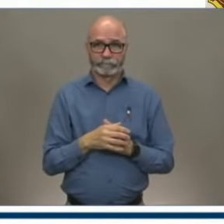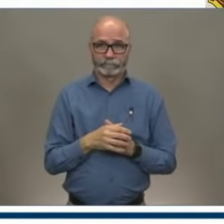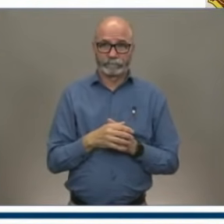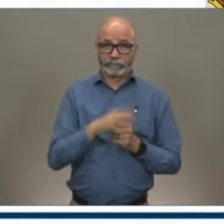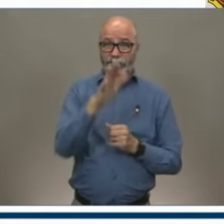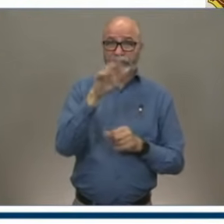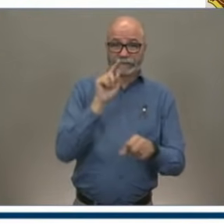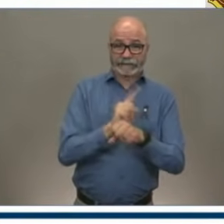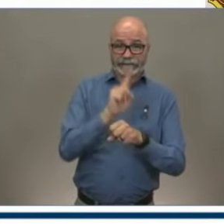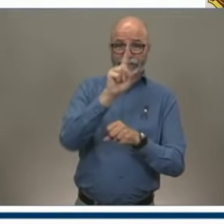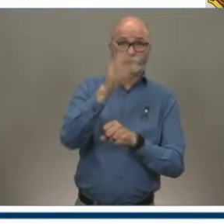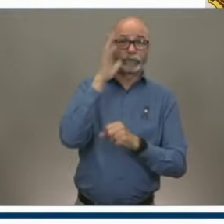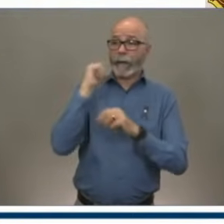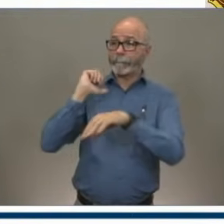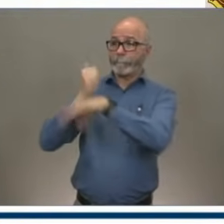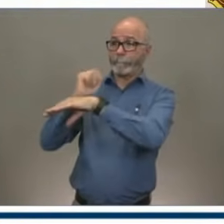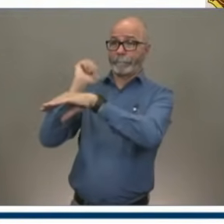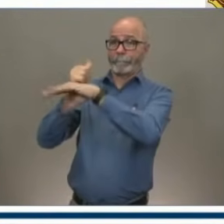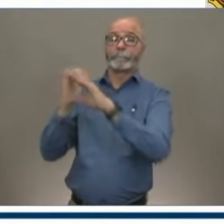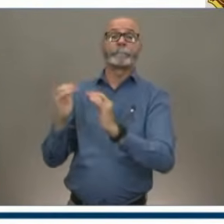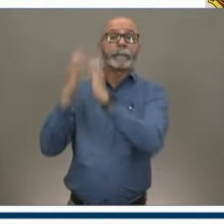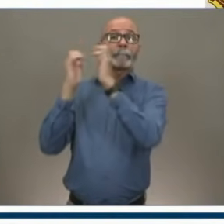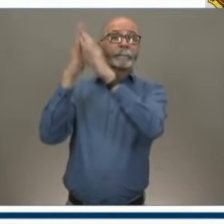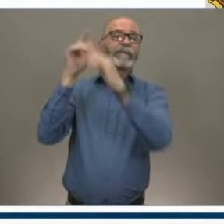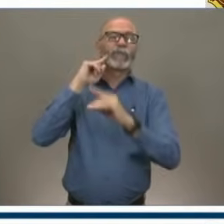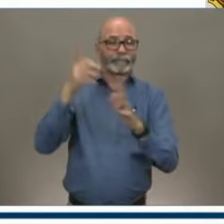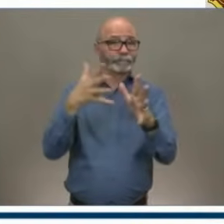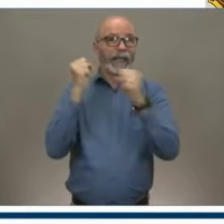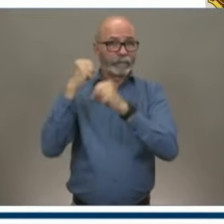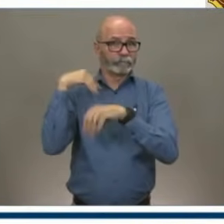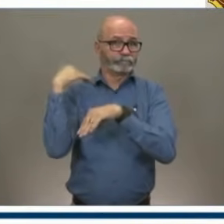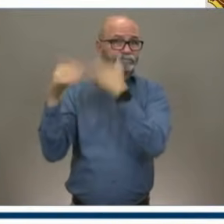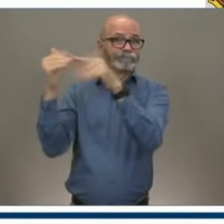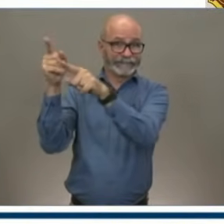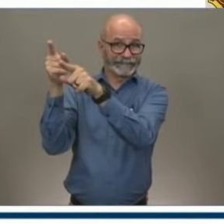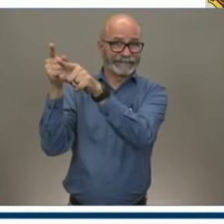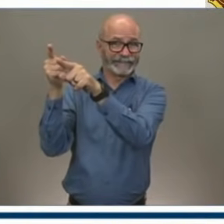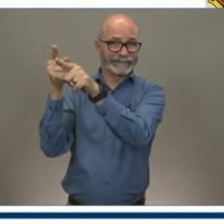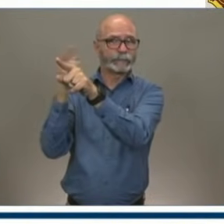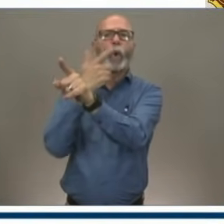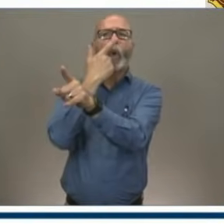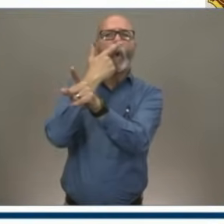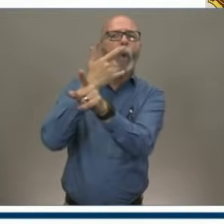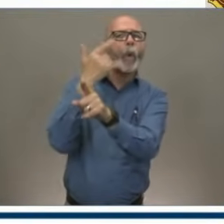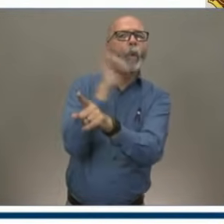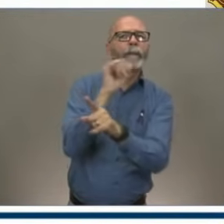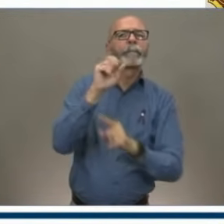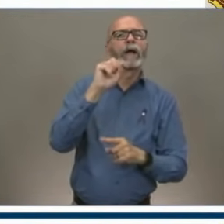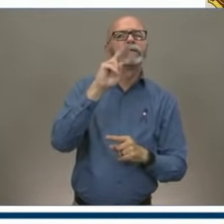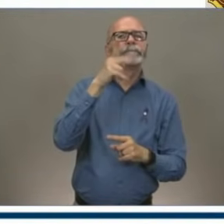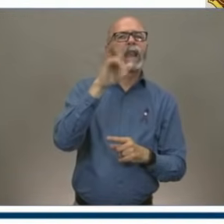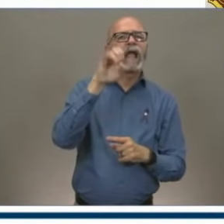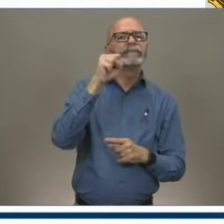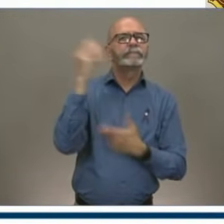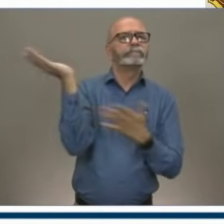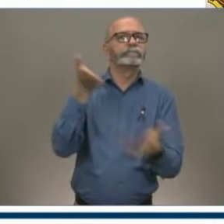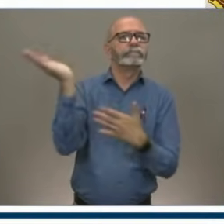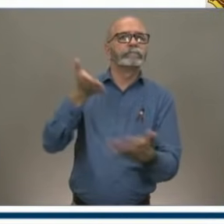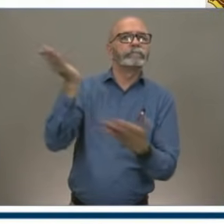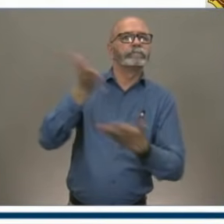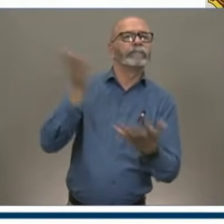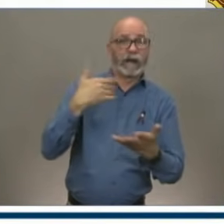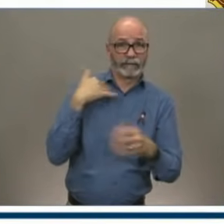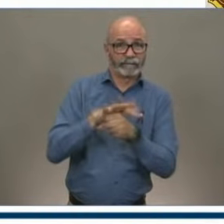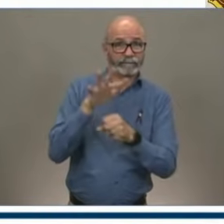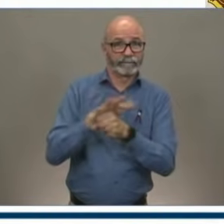wonder if you could speak for a minute about what our supply is looking like at the moment, given how extensive it's been in HRM so far, and